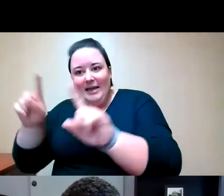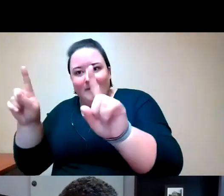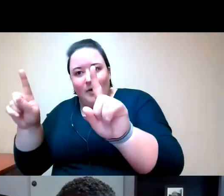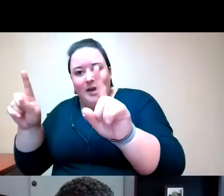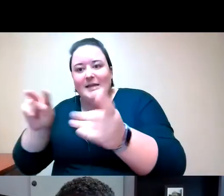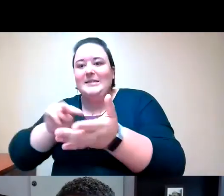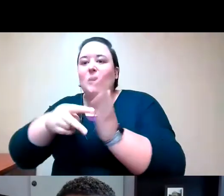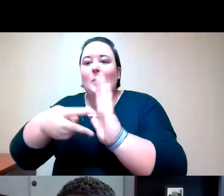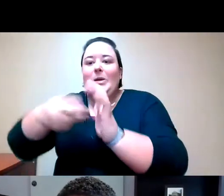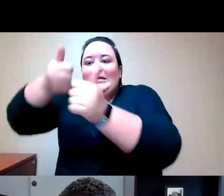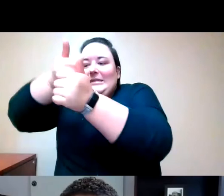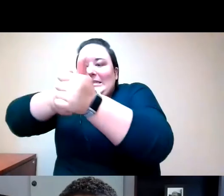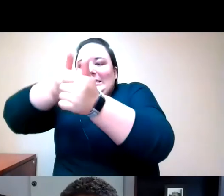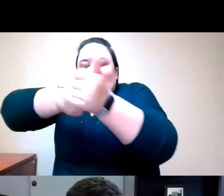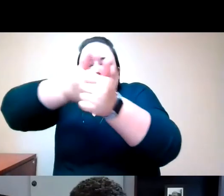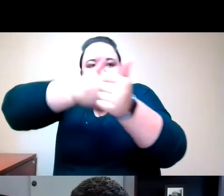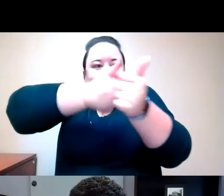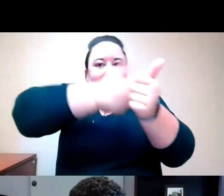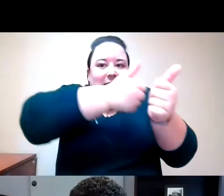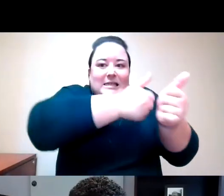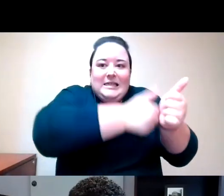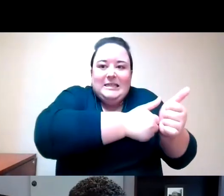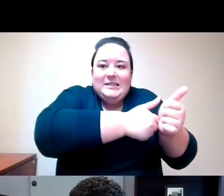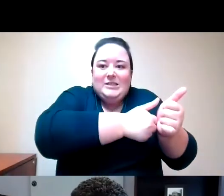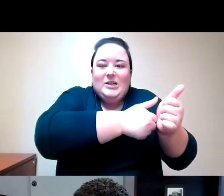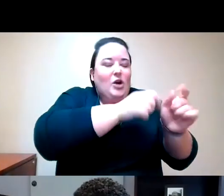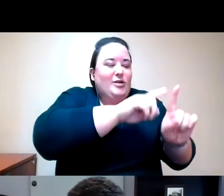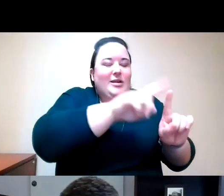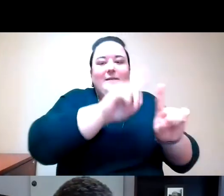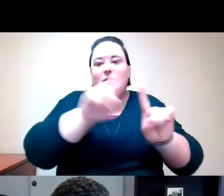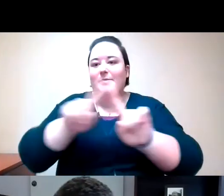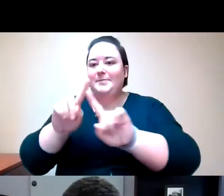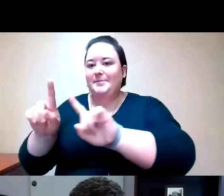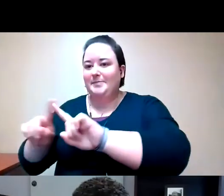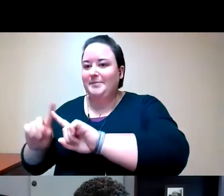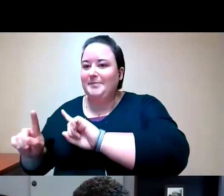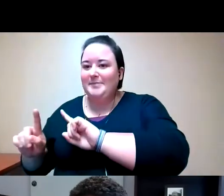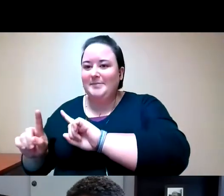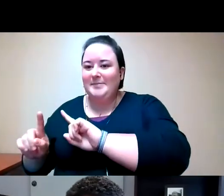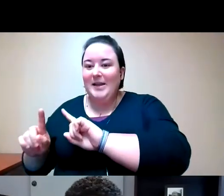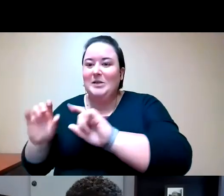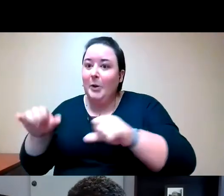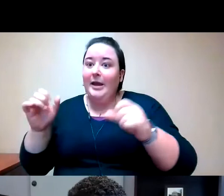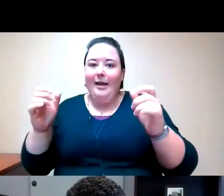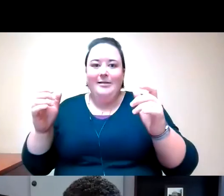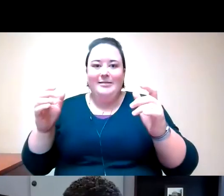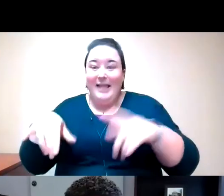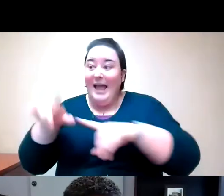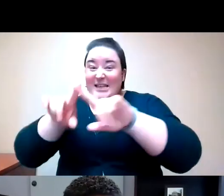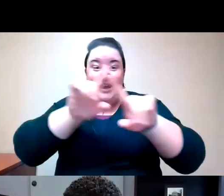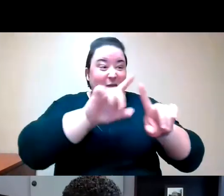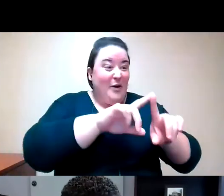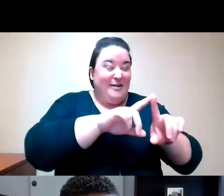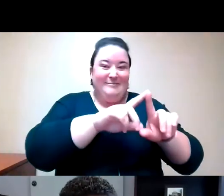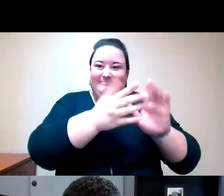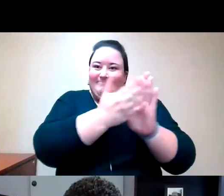so uniquely different that all of us are the same. Because we can then celebrate those differences by recognizing that what we